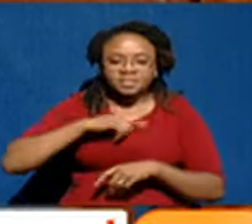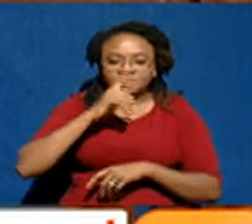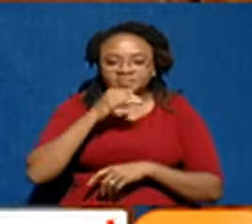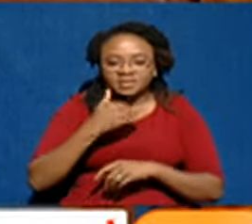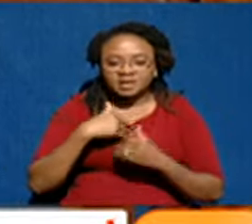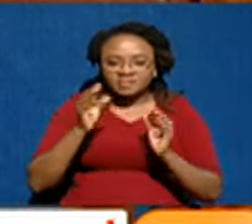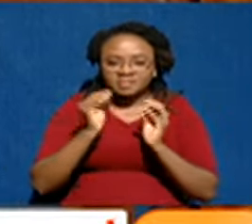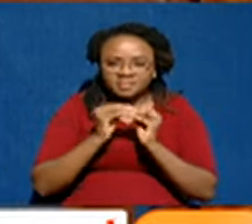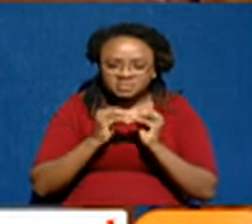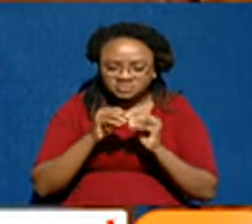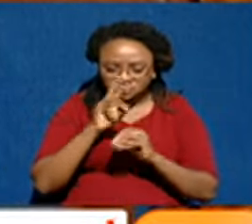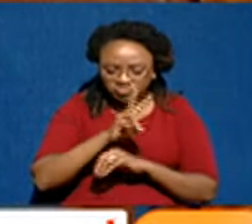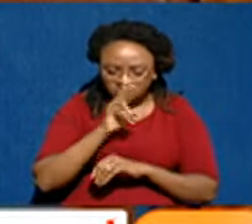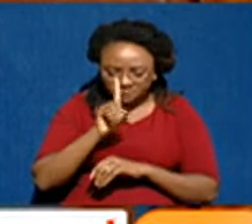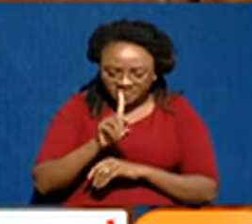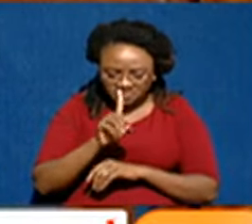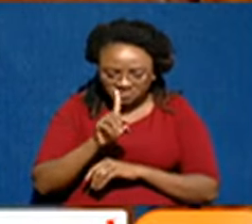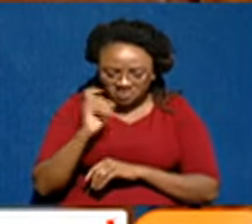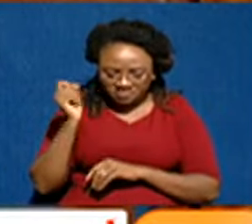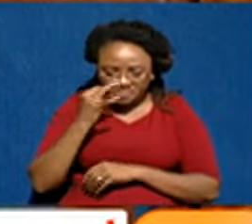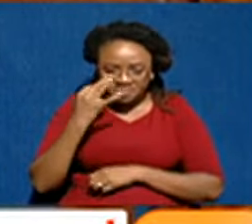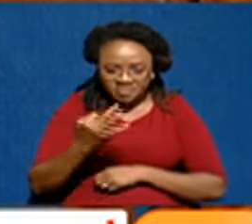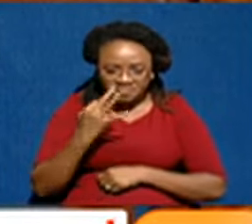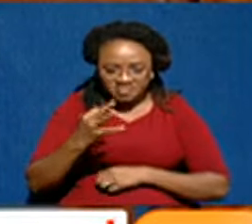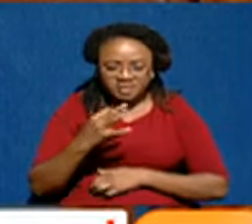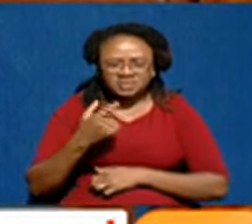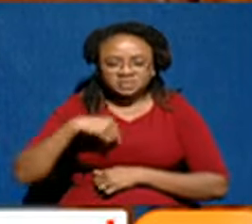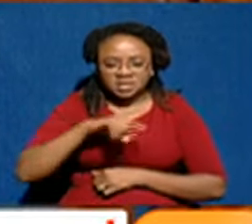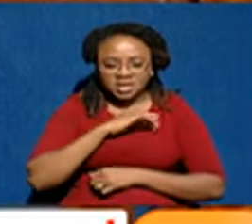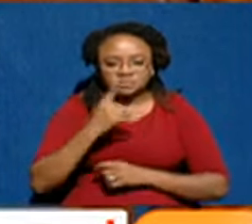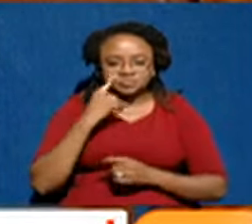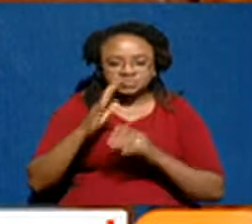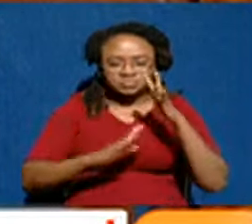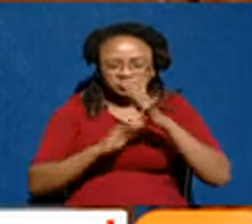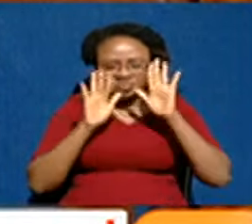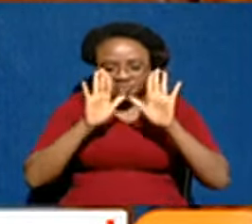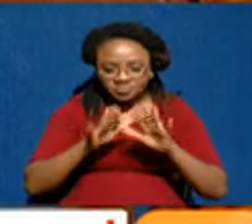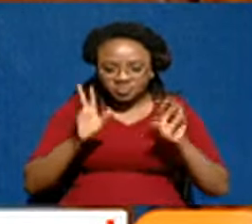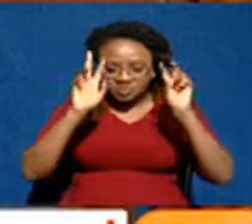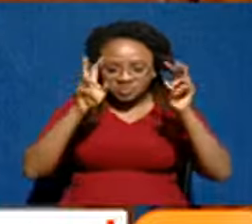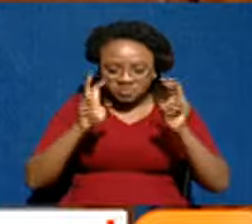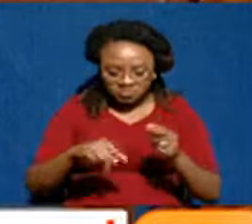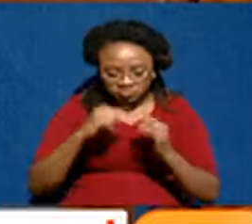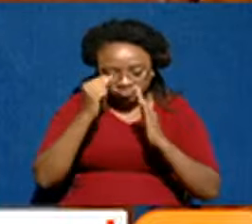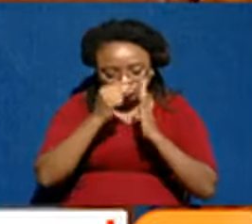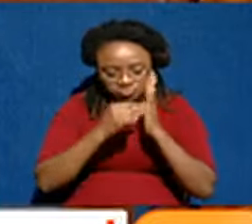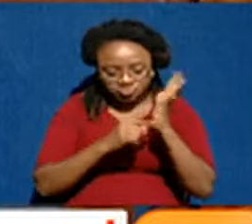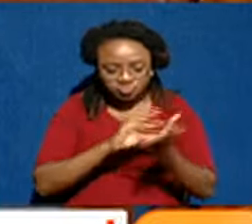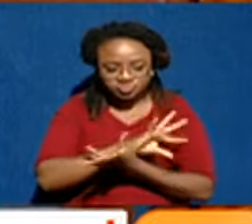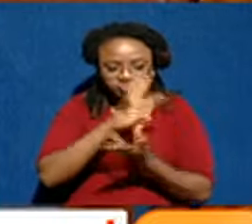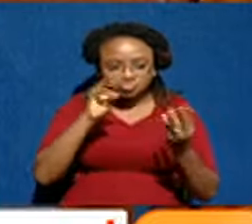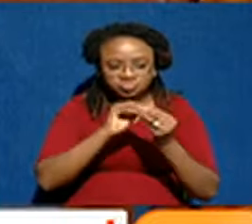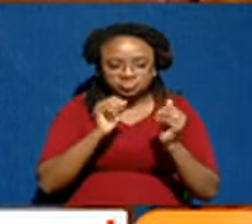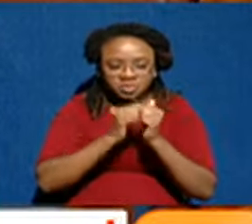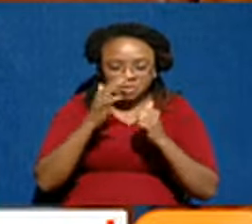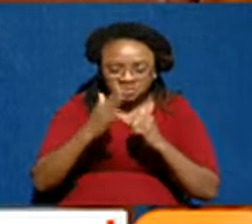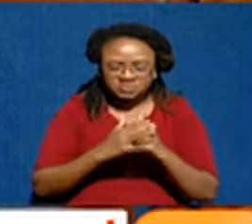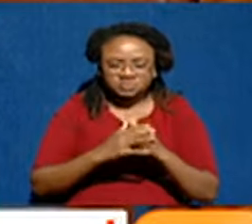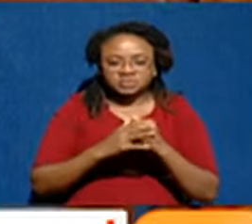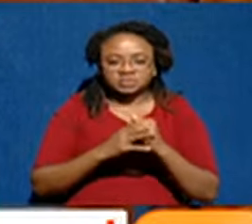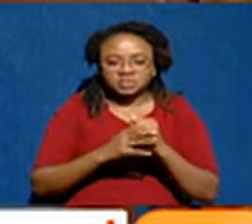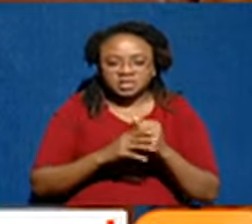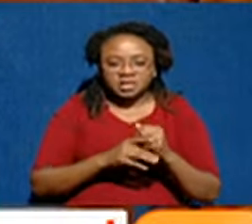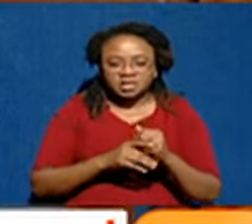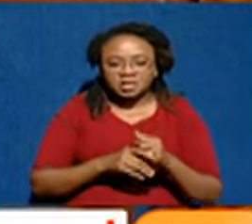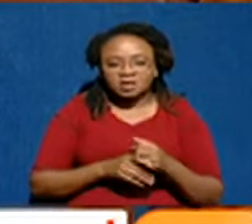21st of March, where we prioritized the issues that we addressed to them, the 19 issues, onto different categories, the immediate ones, the midterm,